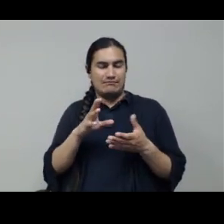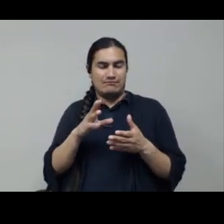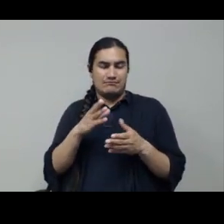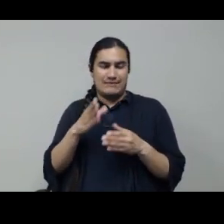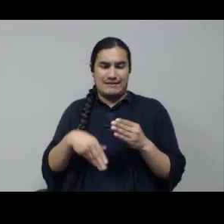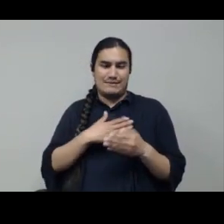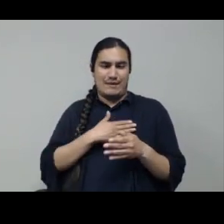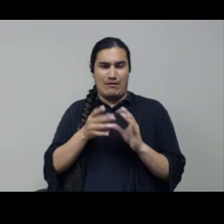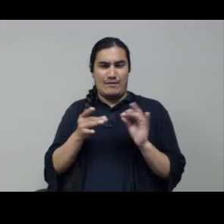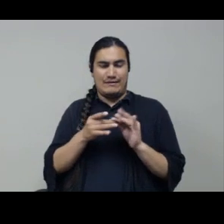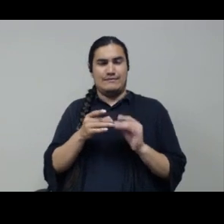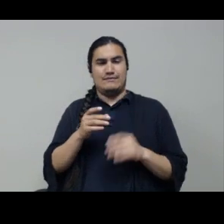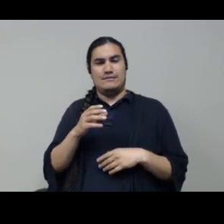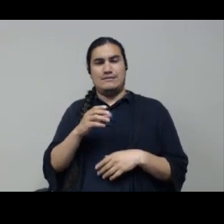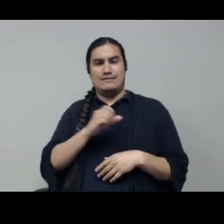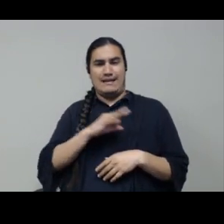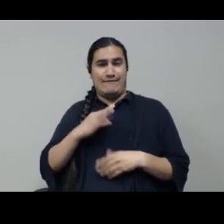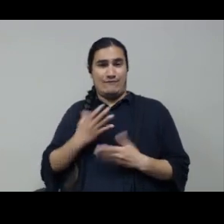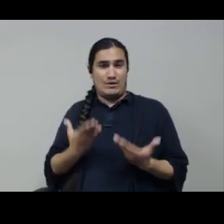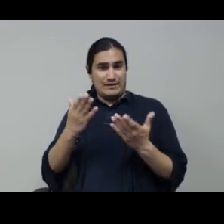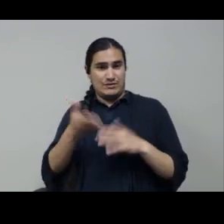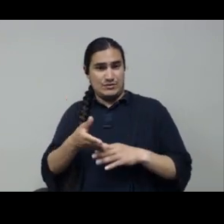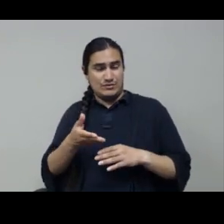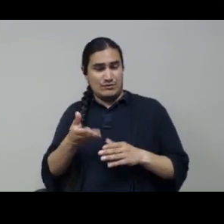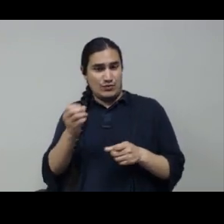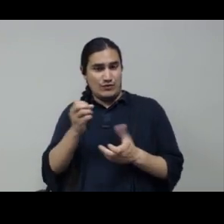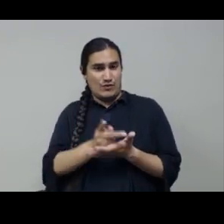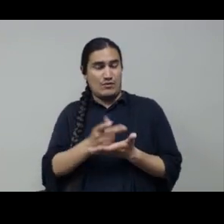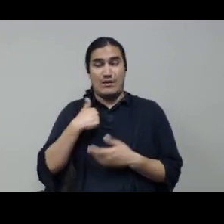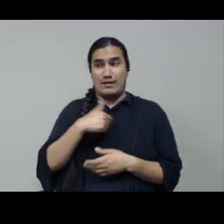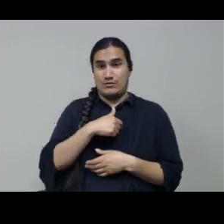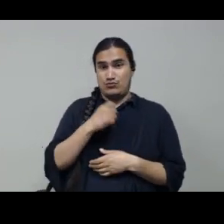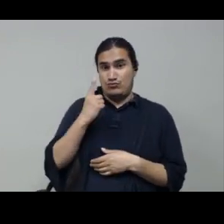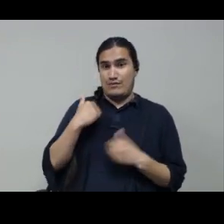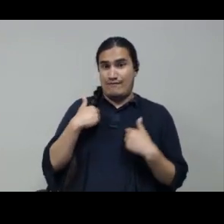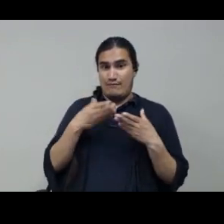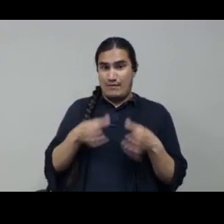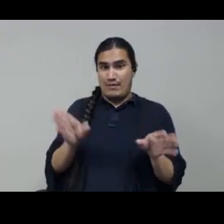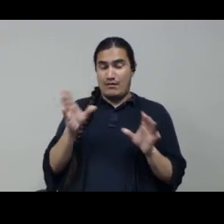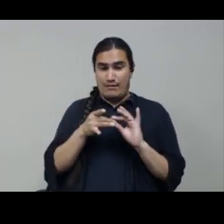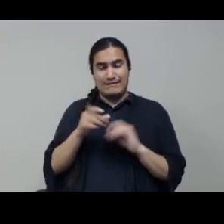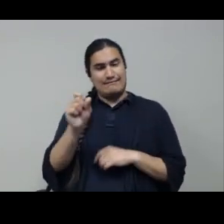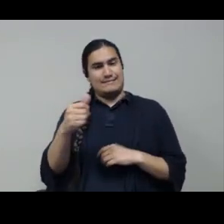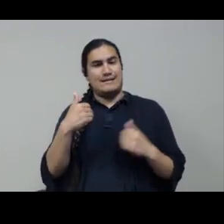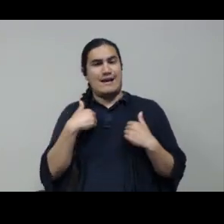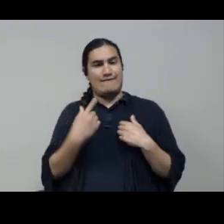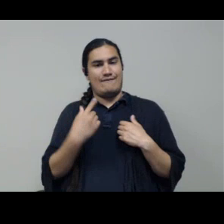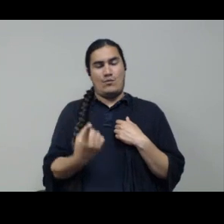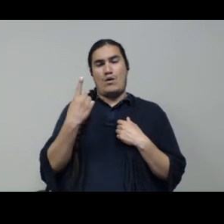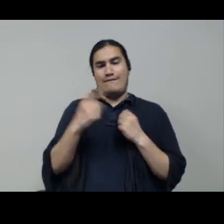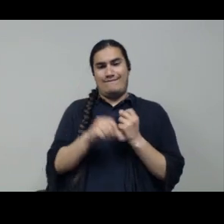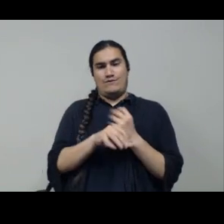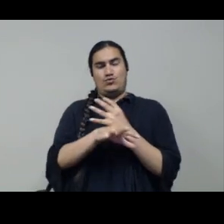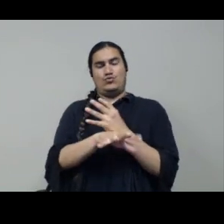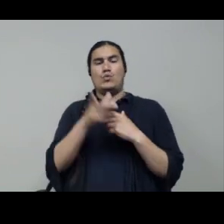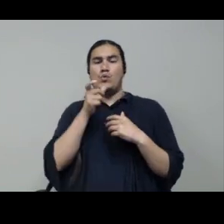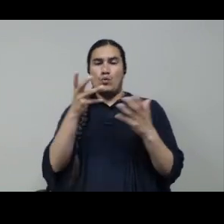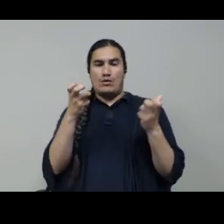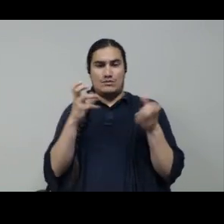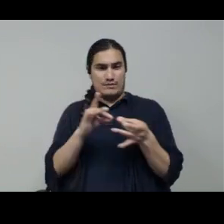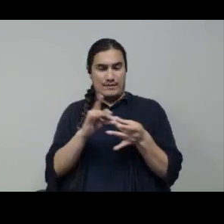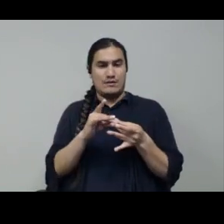approval. Thank you, John. I understand we have public comment. Yes, we do have one virtual attendee looking to make public comment at this time.